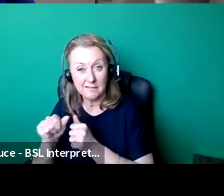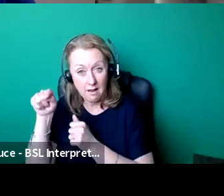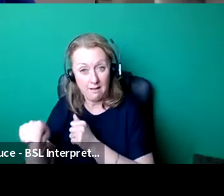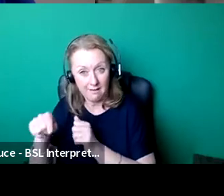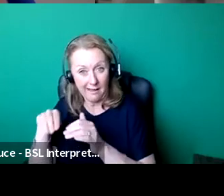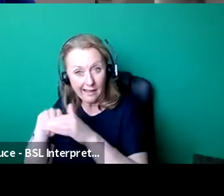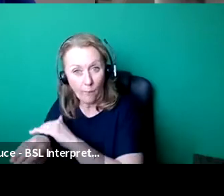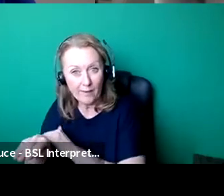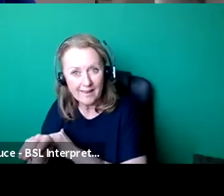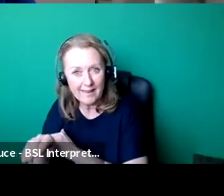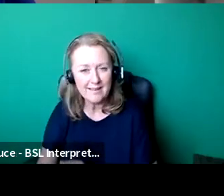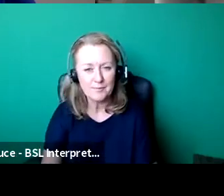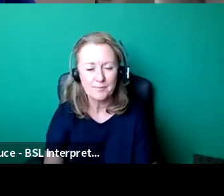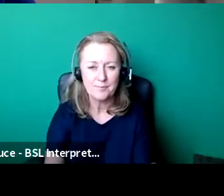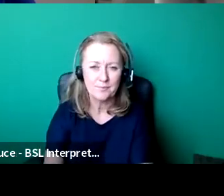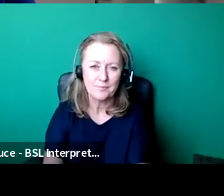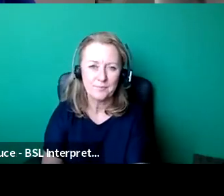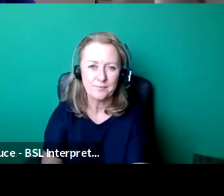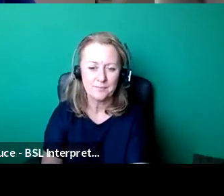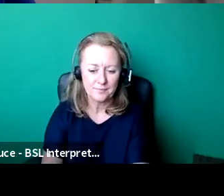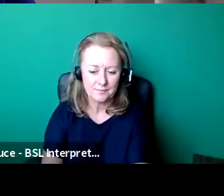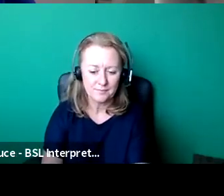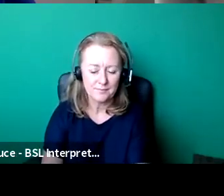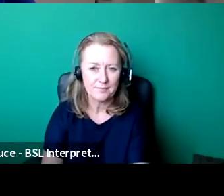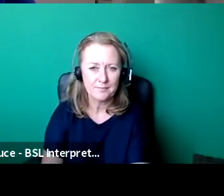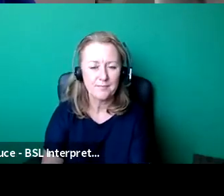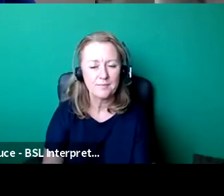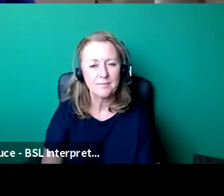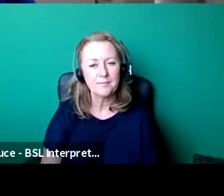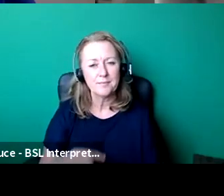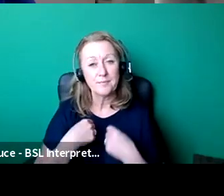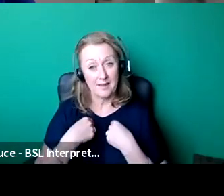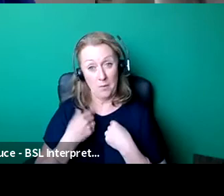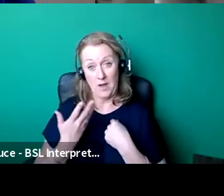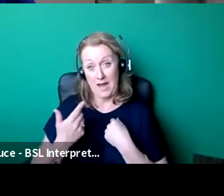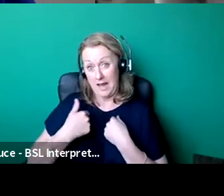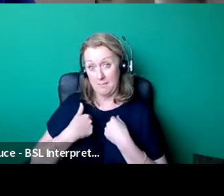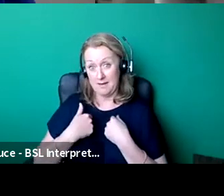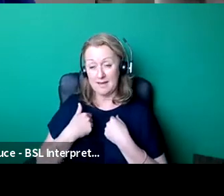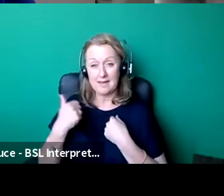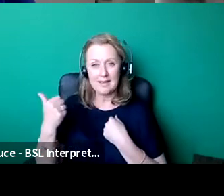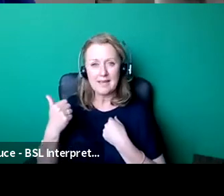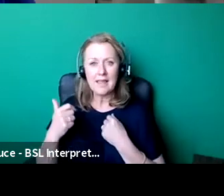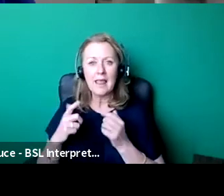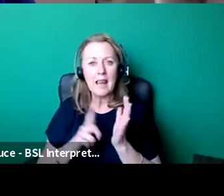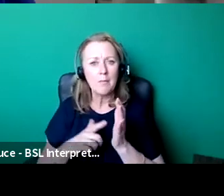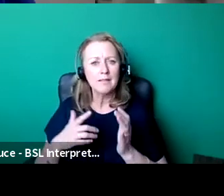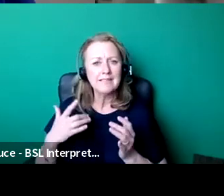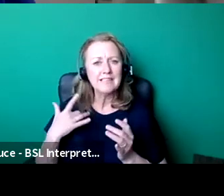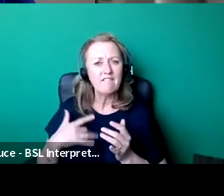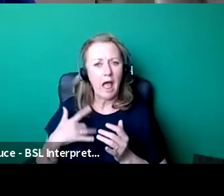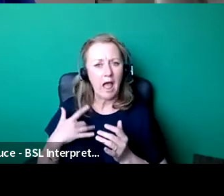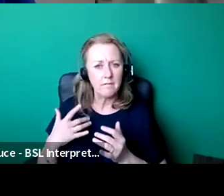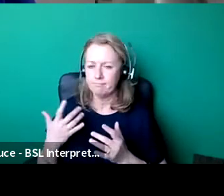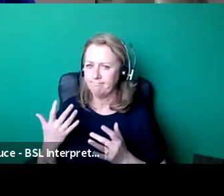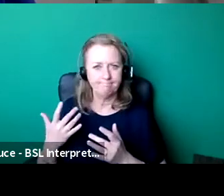myself too in the aftermath of the Beirut blast in Lebanon, where women survivors were just not comfortable with